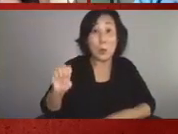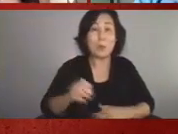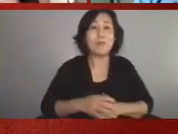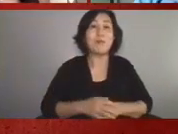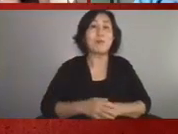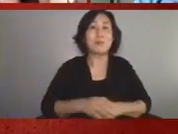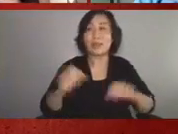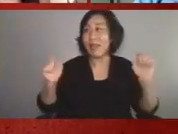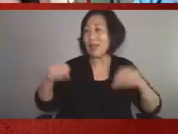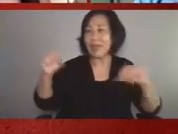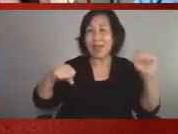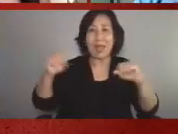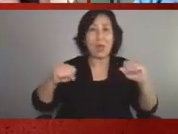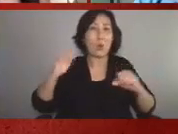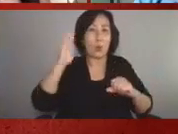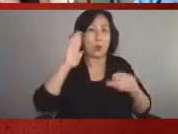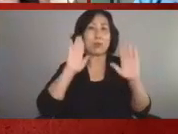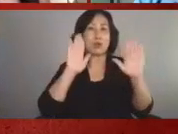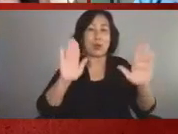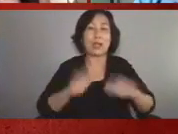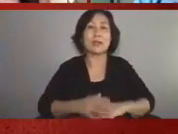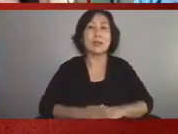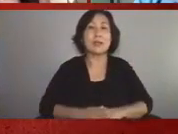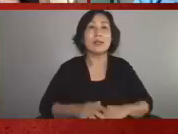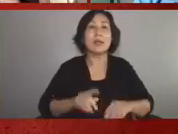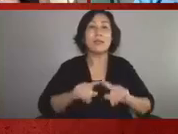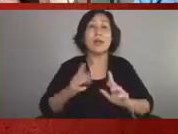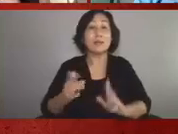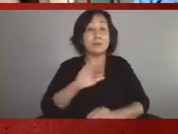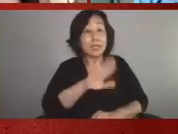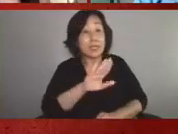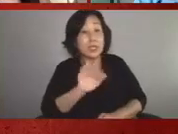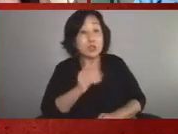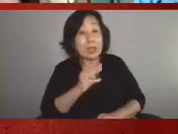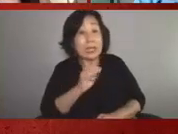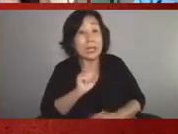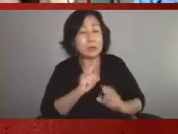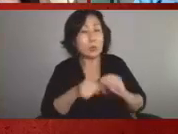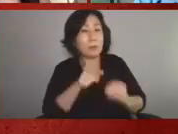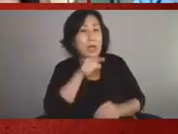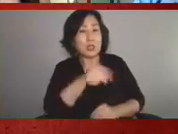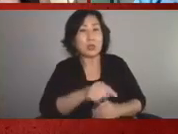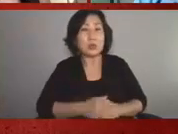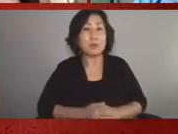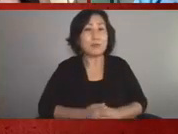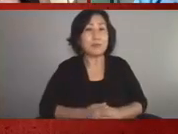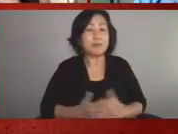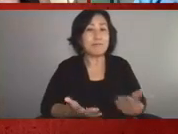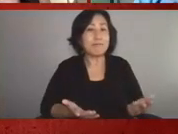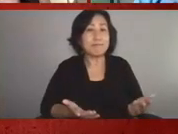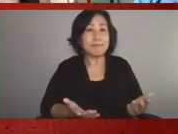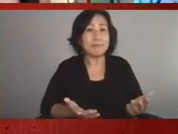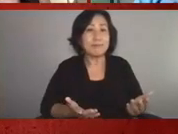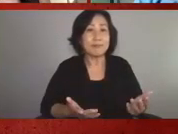Yes. It will be great. But James, how about you?